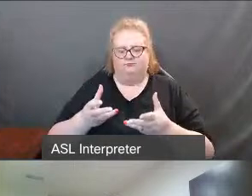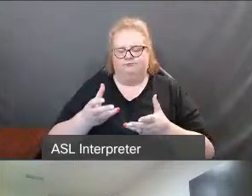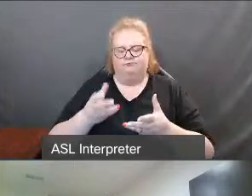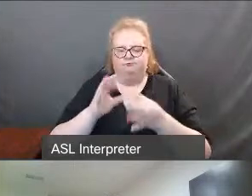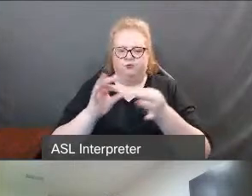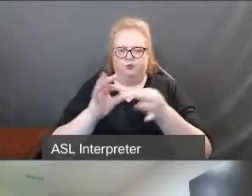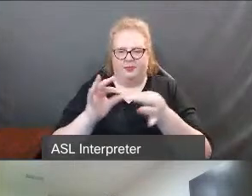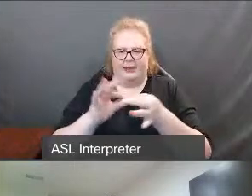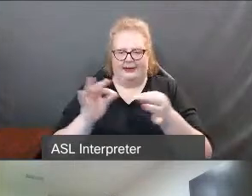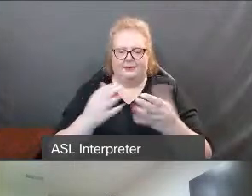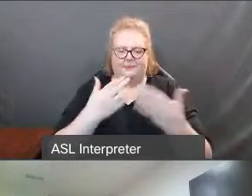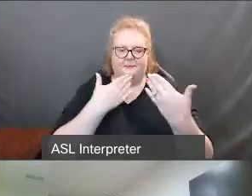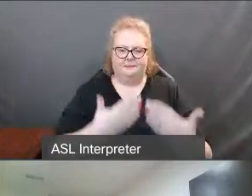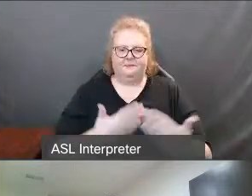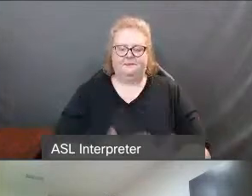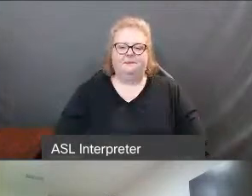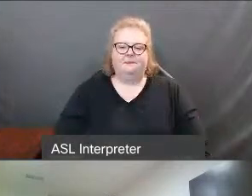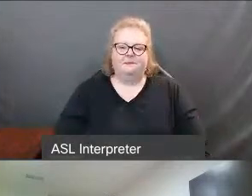Thank you.